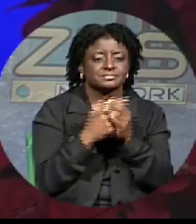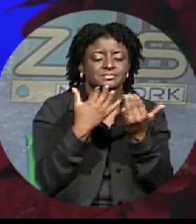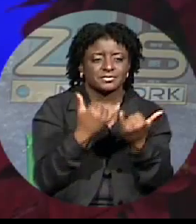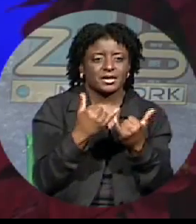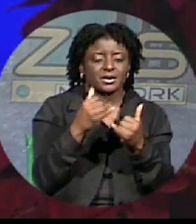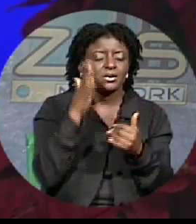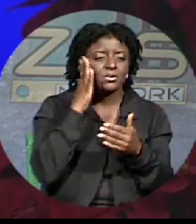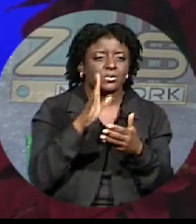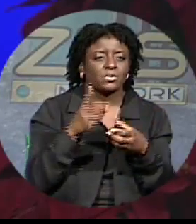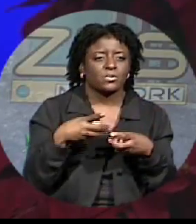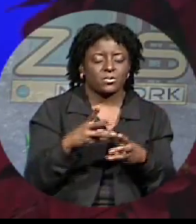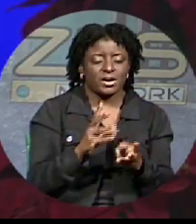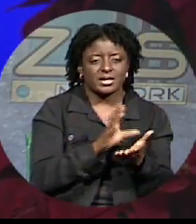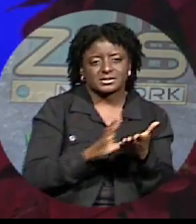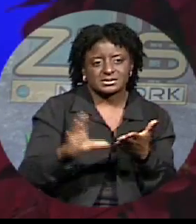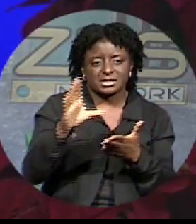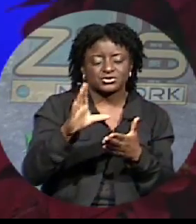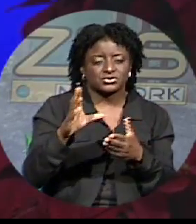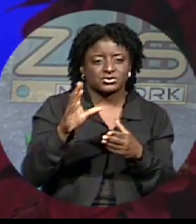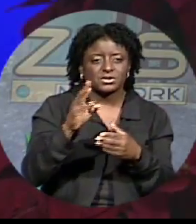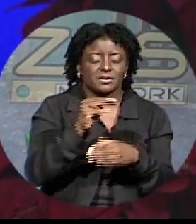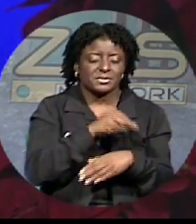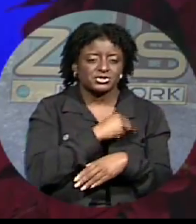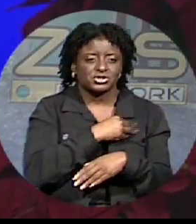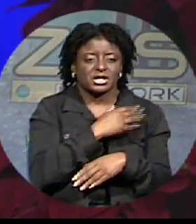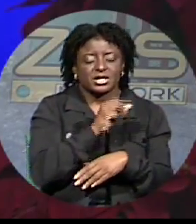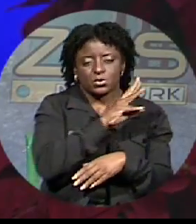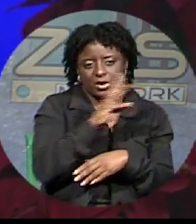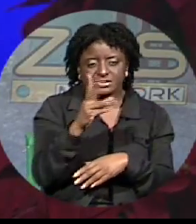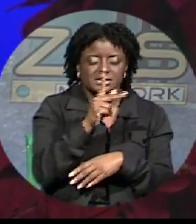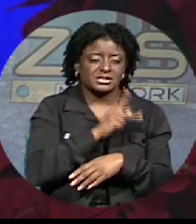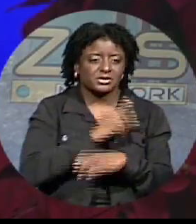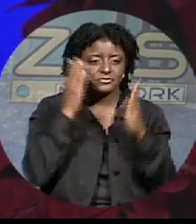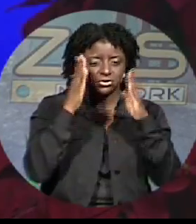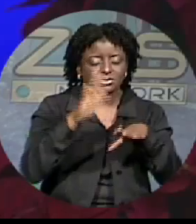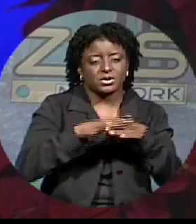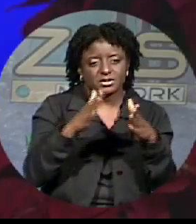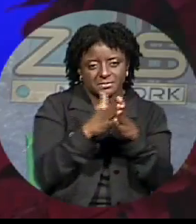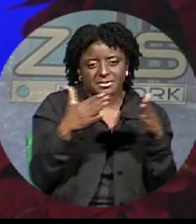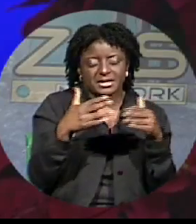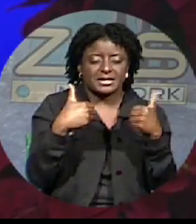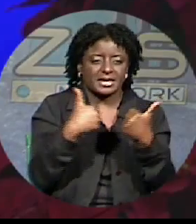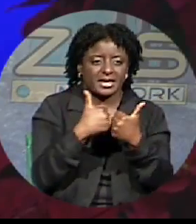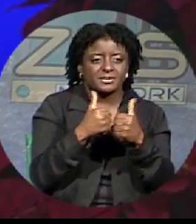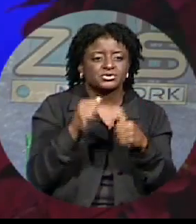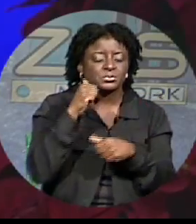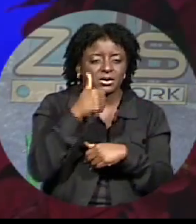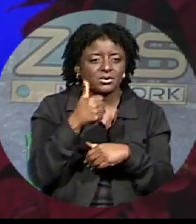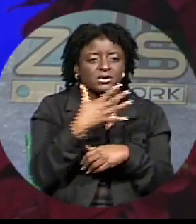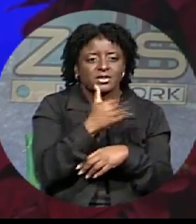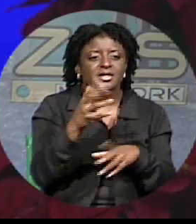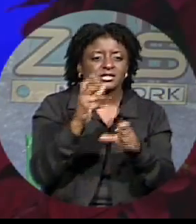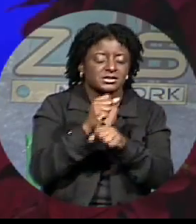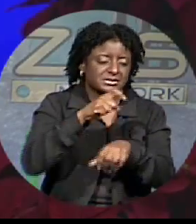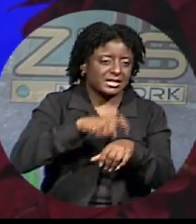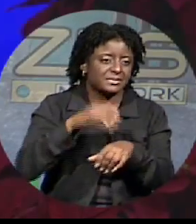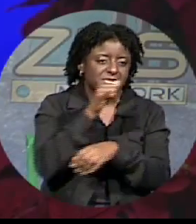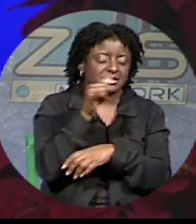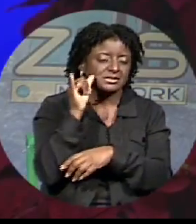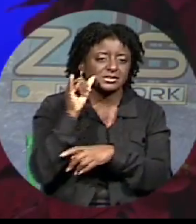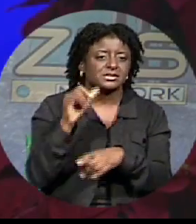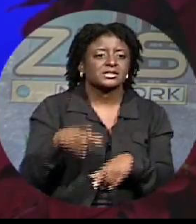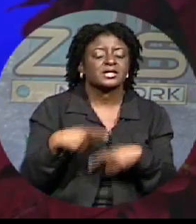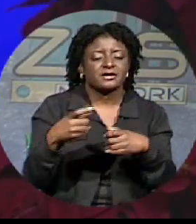while Central Michigan and Western Kentucky are both focused on the big game tomorrow, they still took the time out yesterday to give back to some young, aspiring